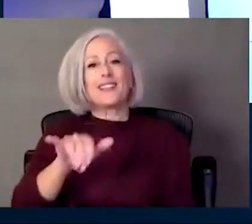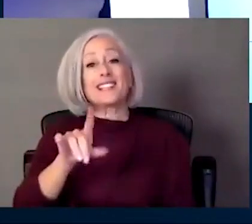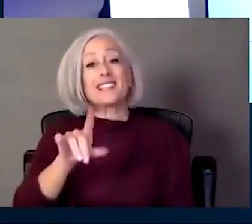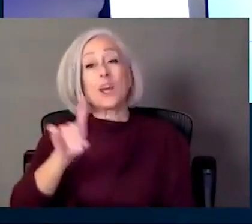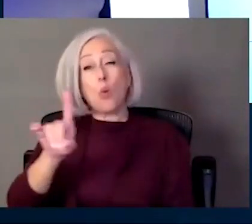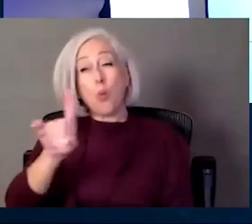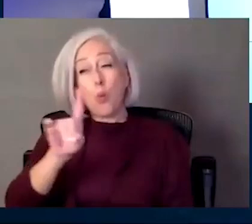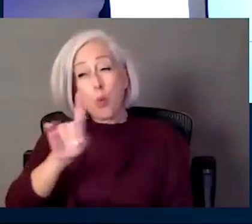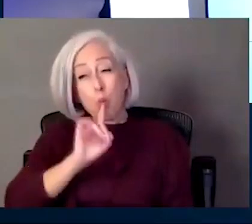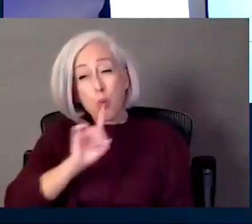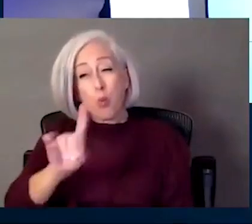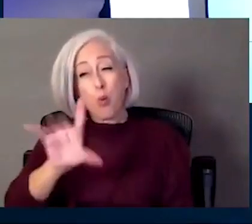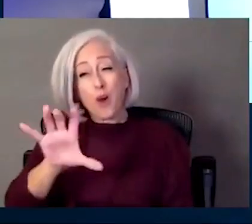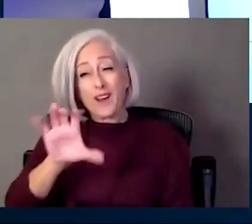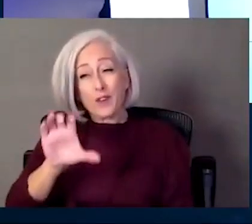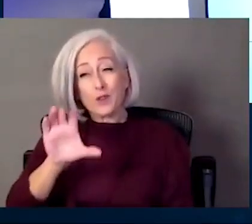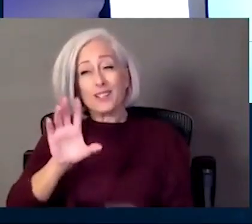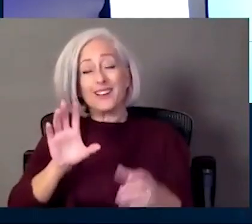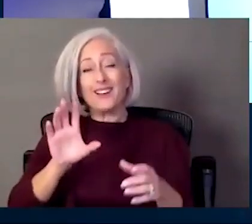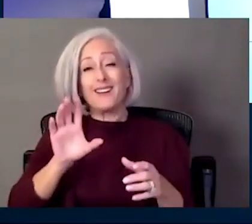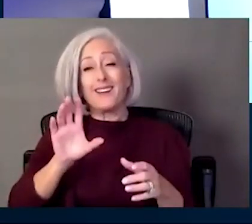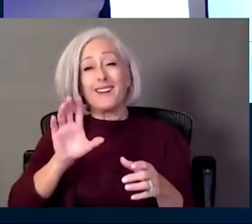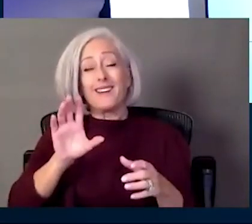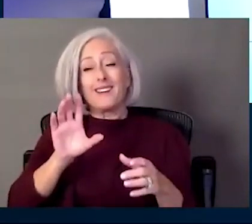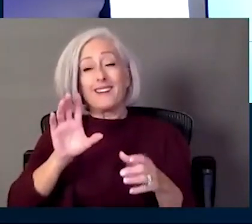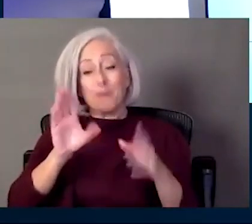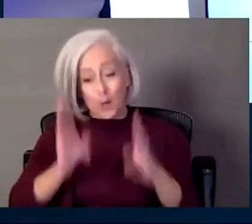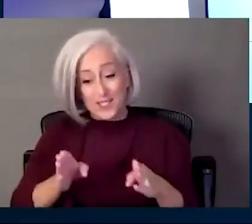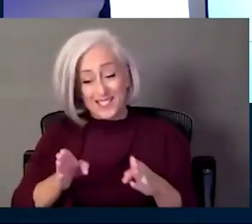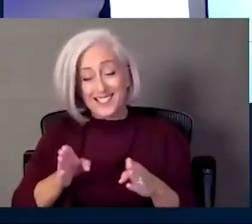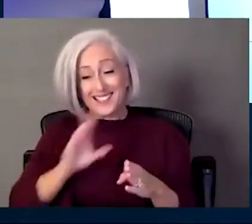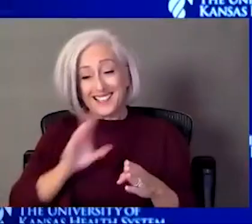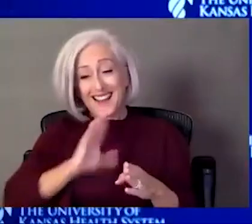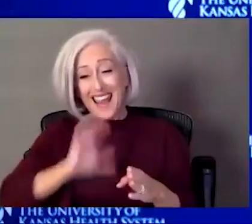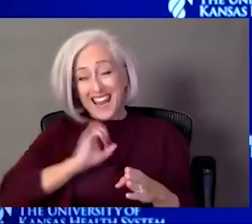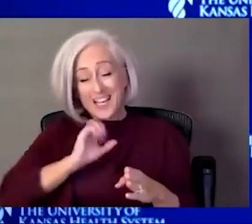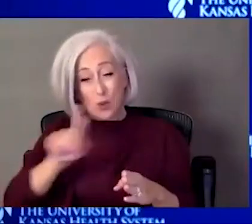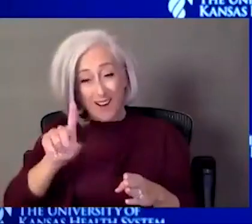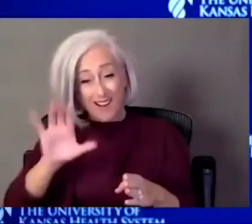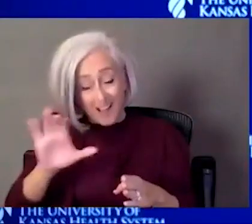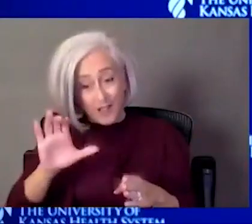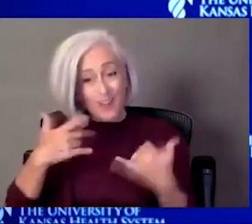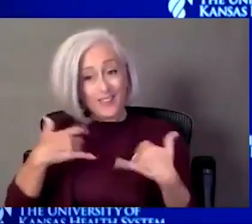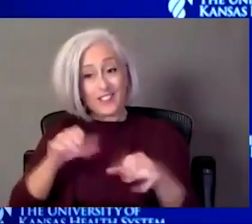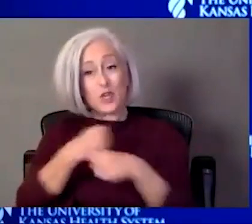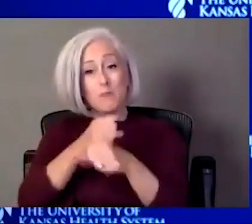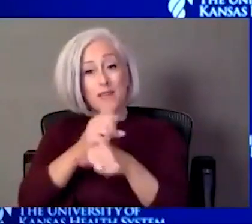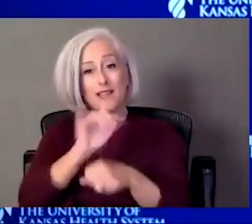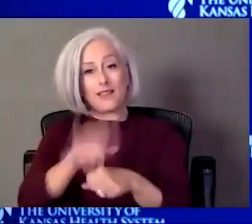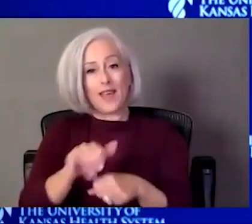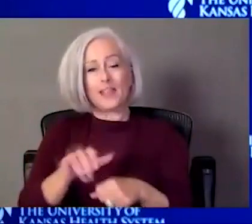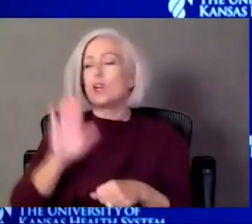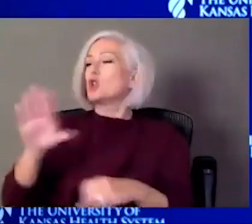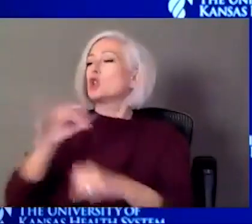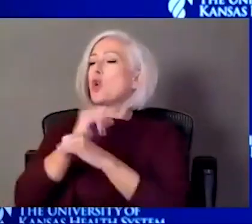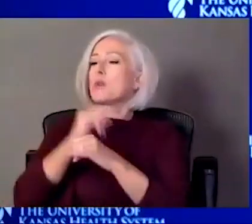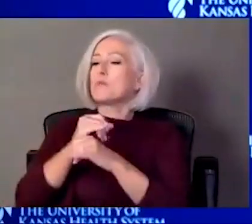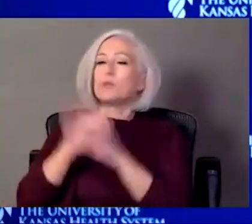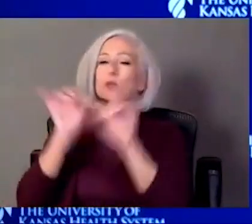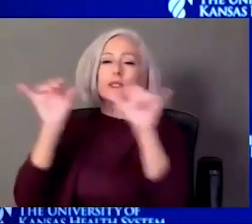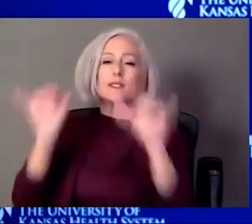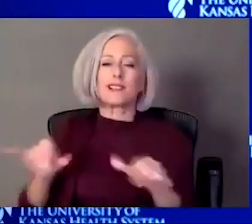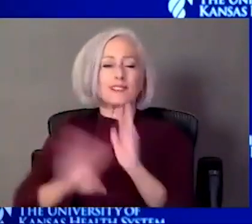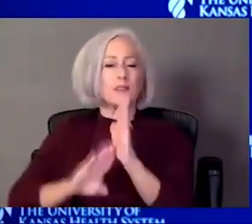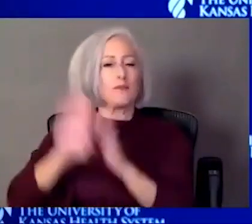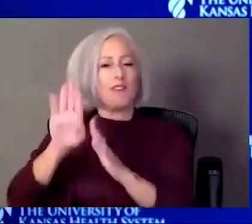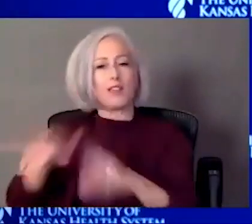those memory B cells. And I think that's a great point to overall longevity of your immune system and the development of the immune system over generations